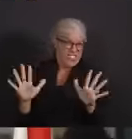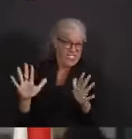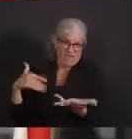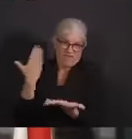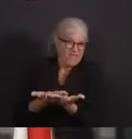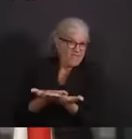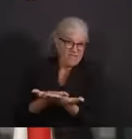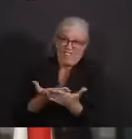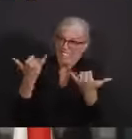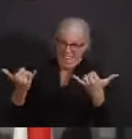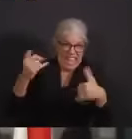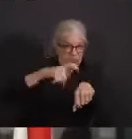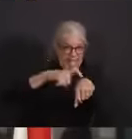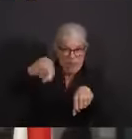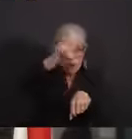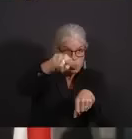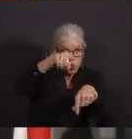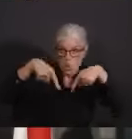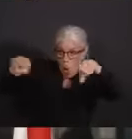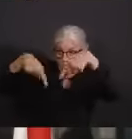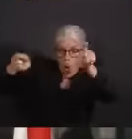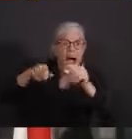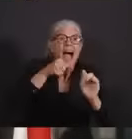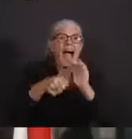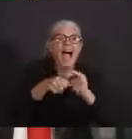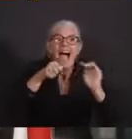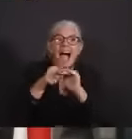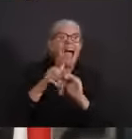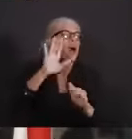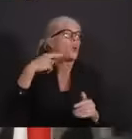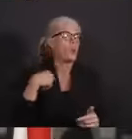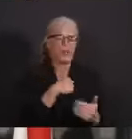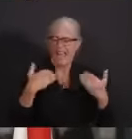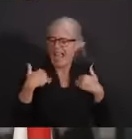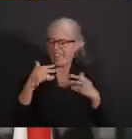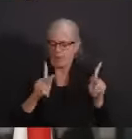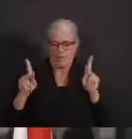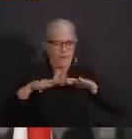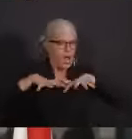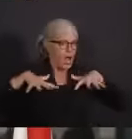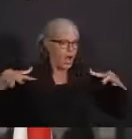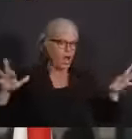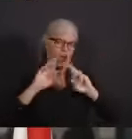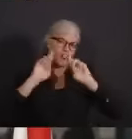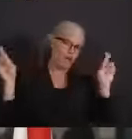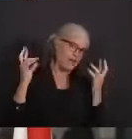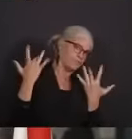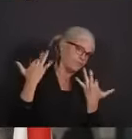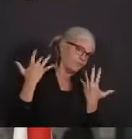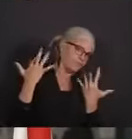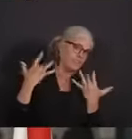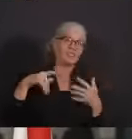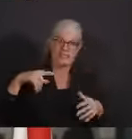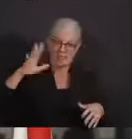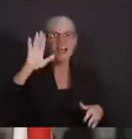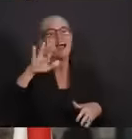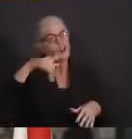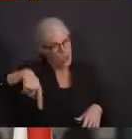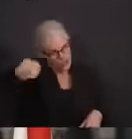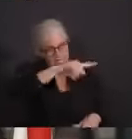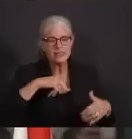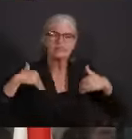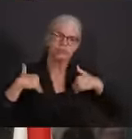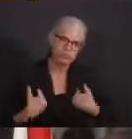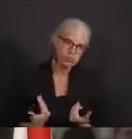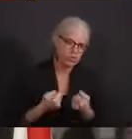down. I know we've got massive amounts of resources that have been prepared for this storm. People are tired because of having to deal with